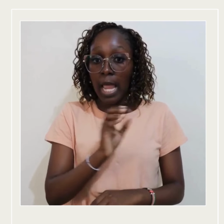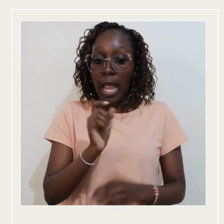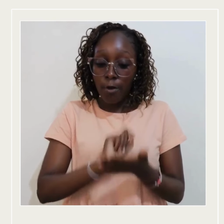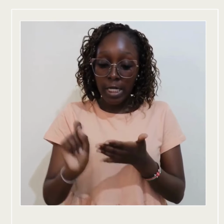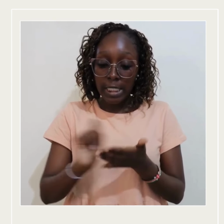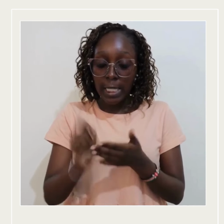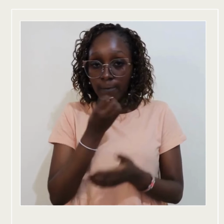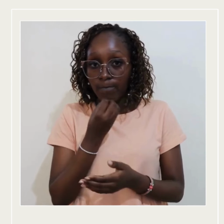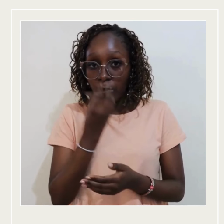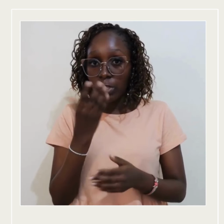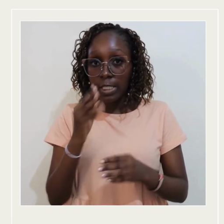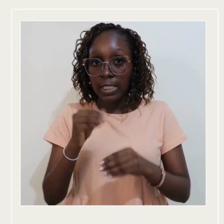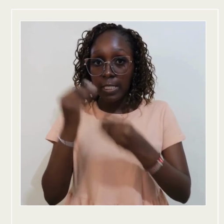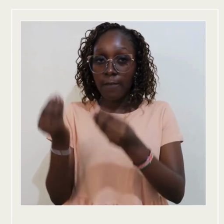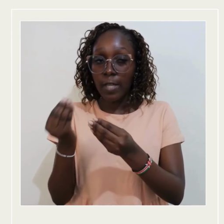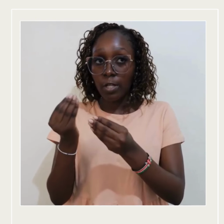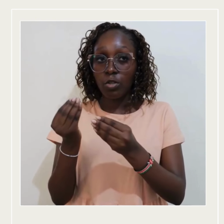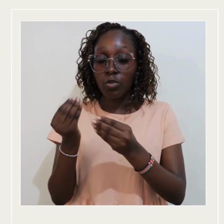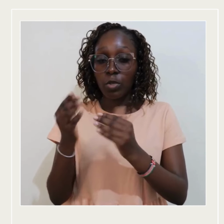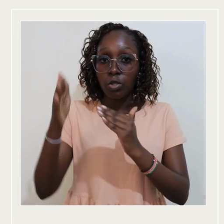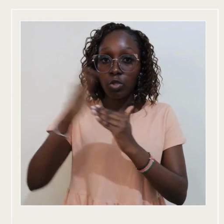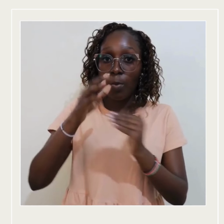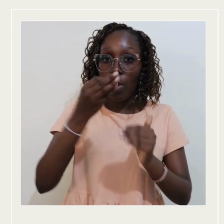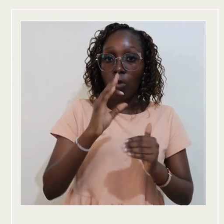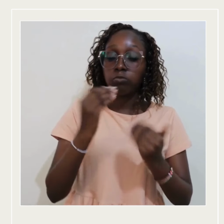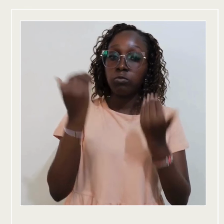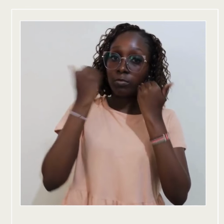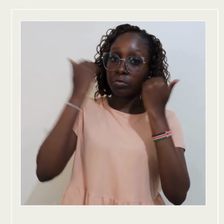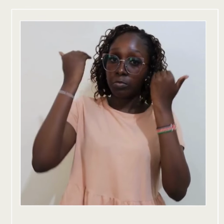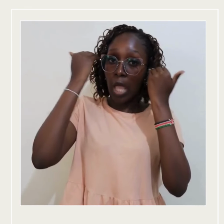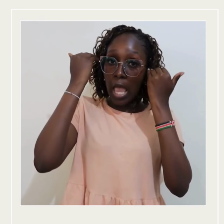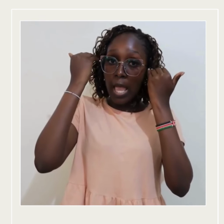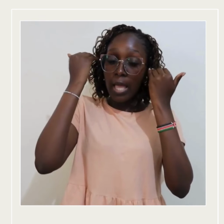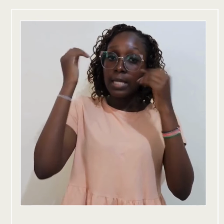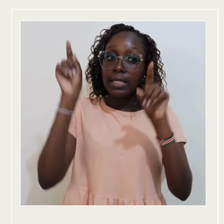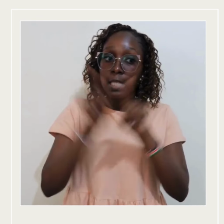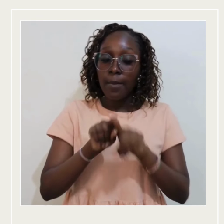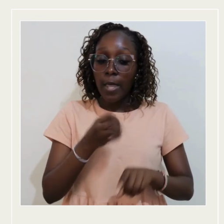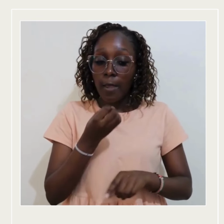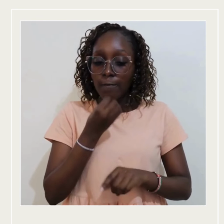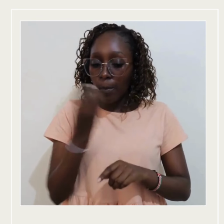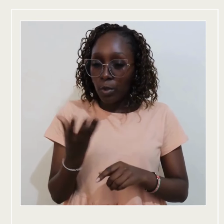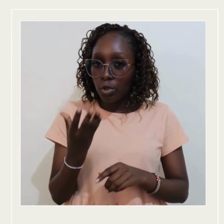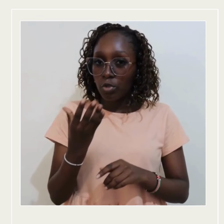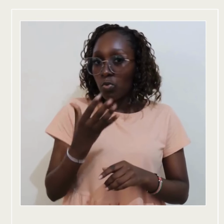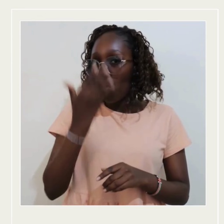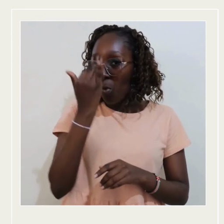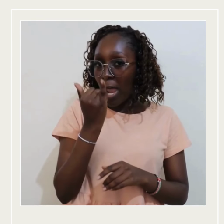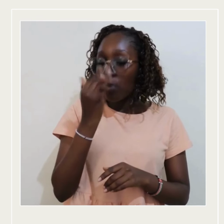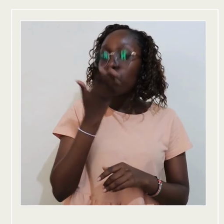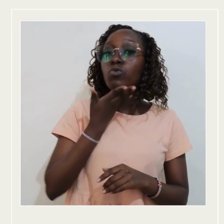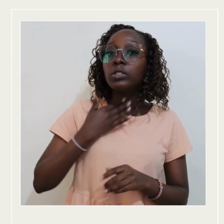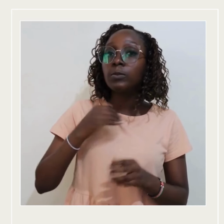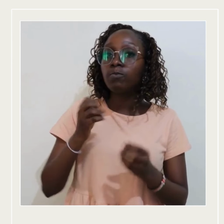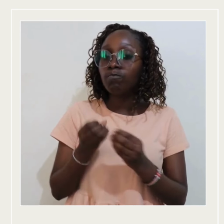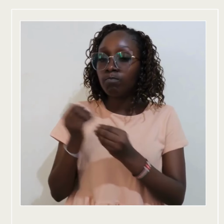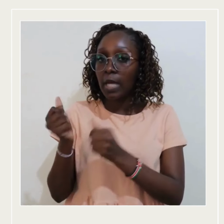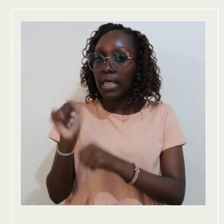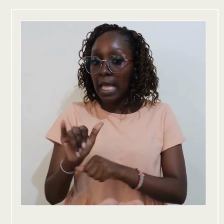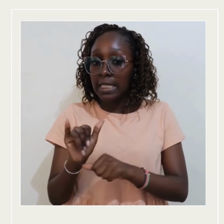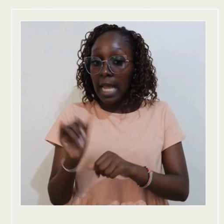the PBO authority, including the decision details and reasons for dissolution, the intended dissolution